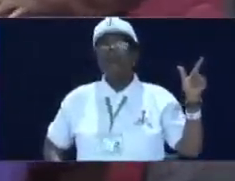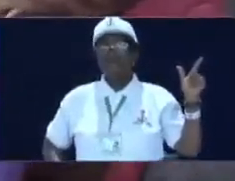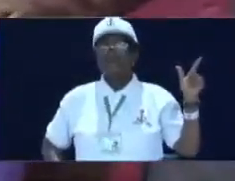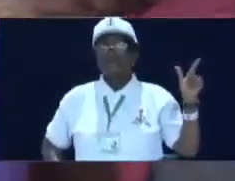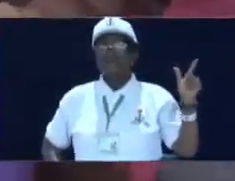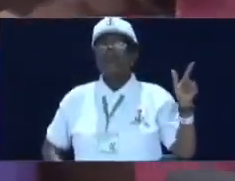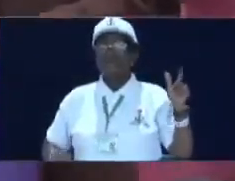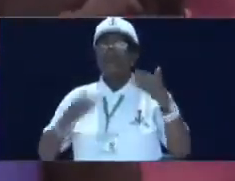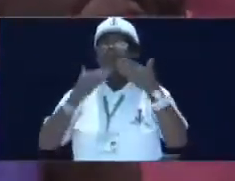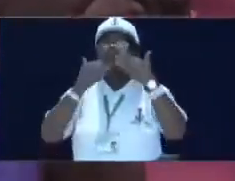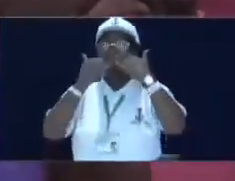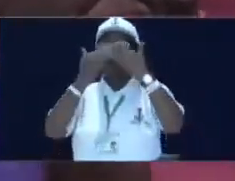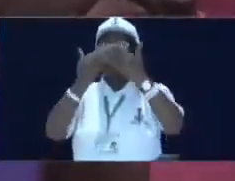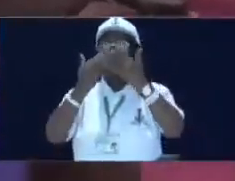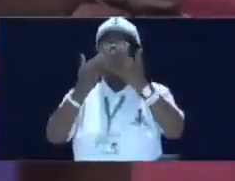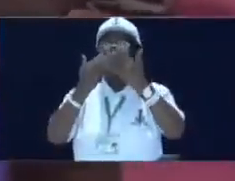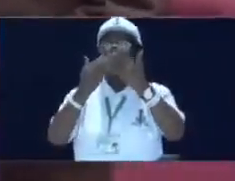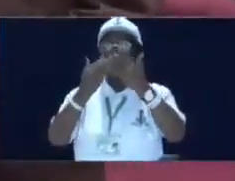Thank you, Lord.